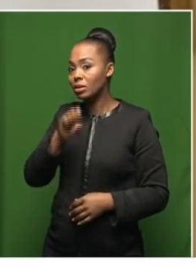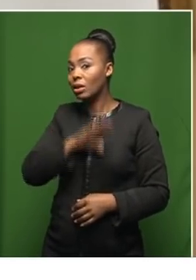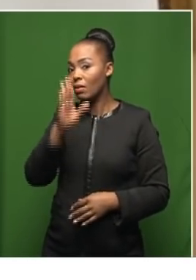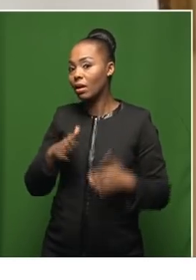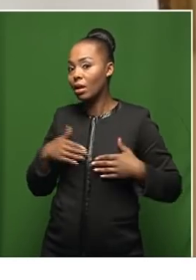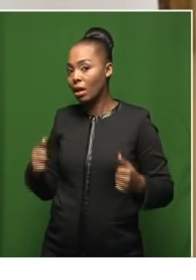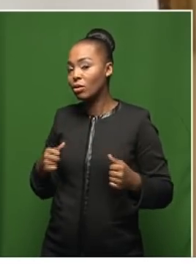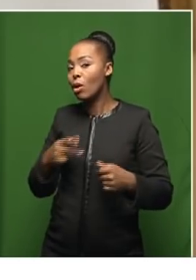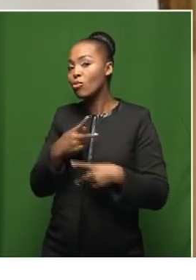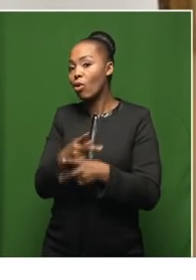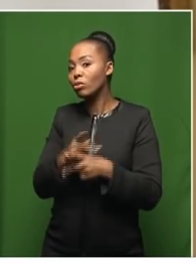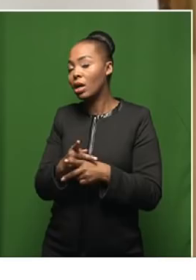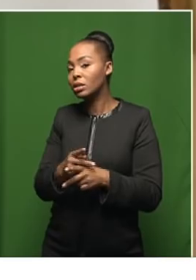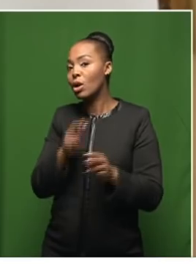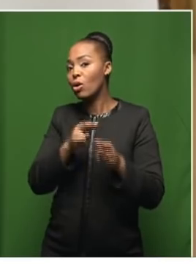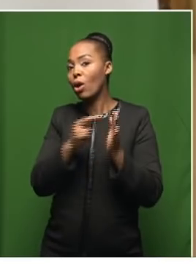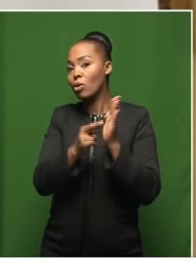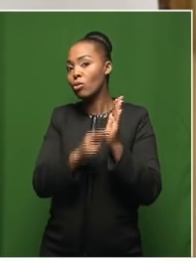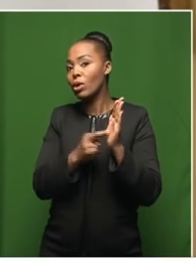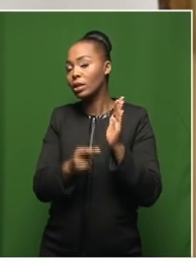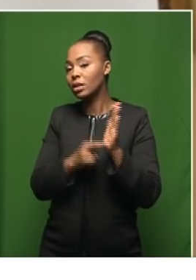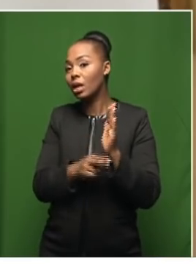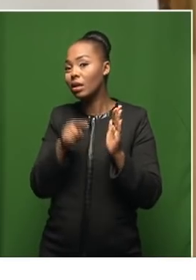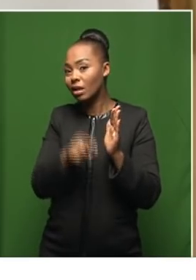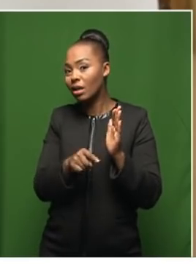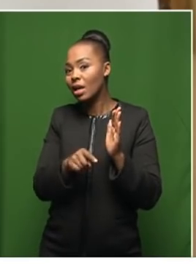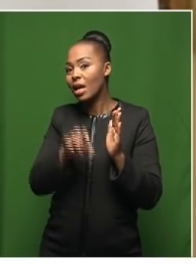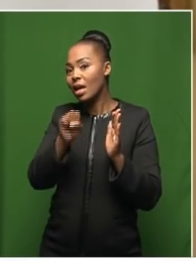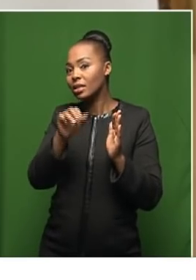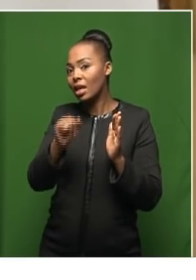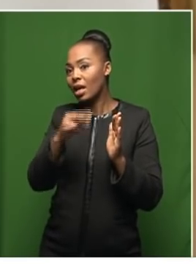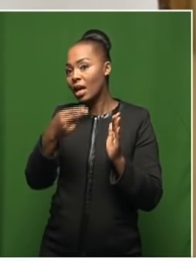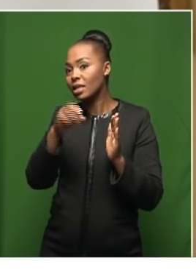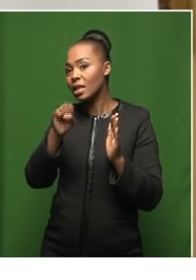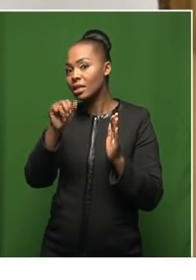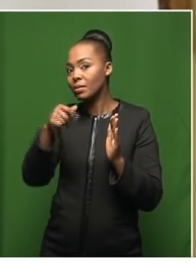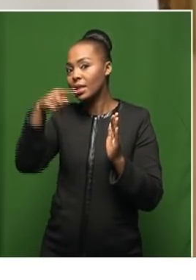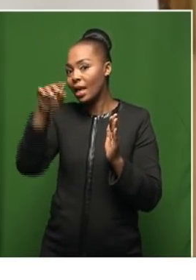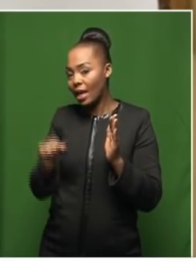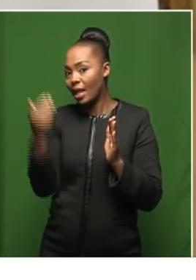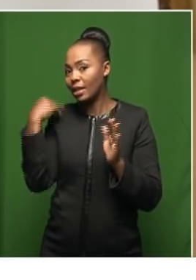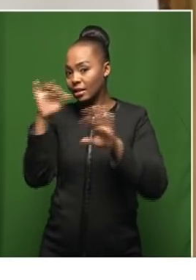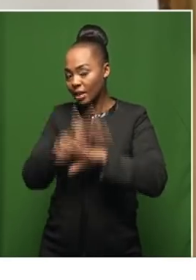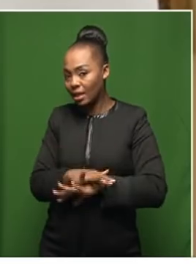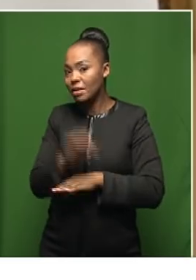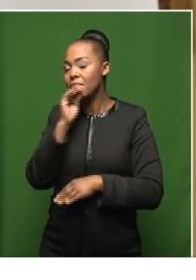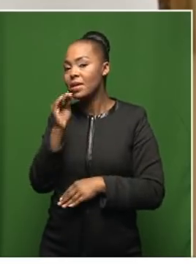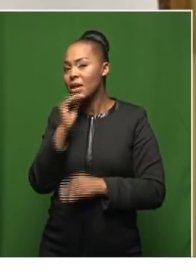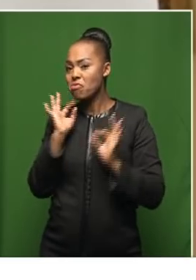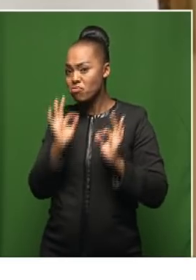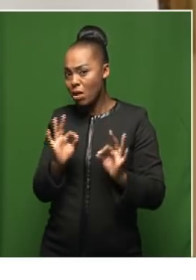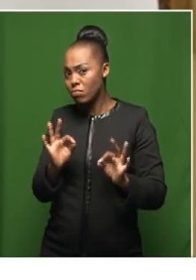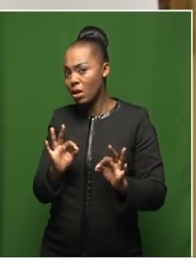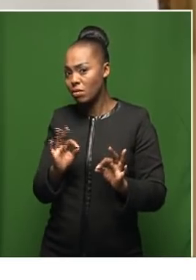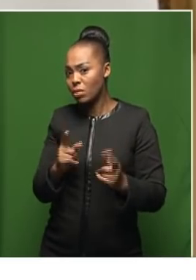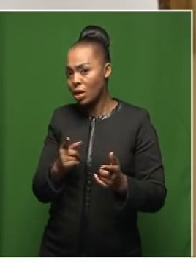Regulatory Authority last night. So how can the public be confident that we are receiving a vaccine that has full efficacy in testing and